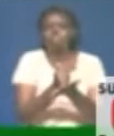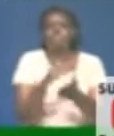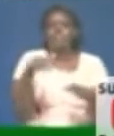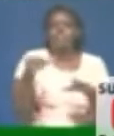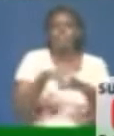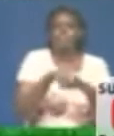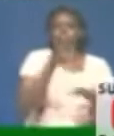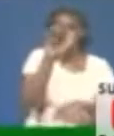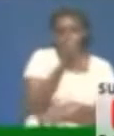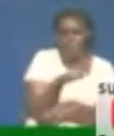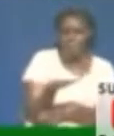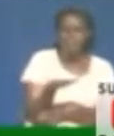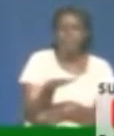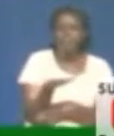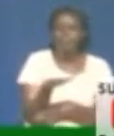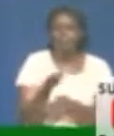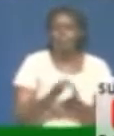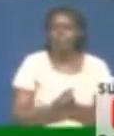of parliament.